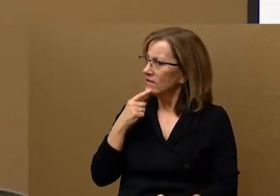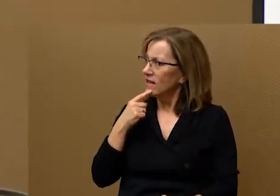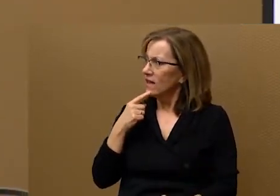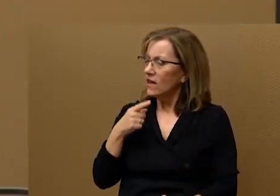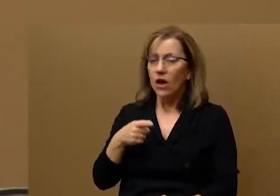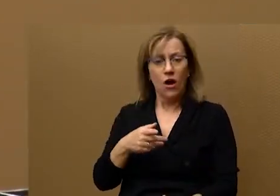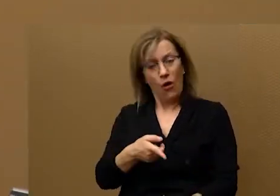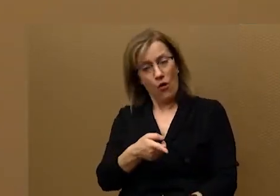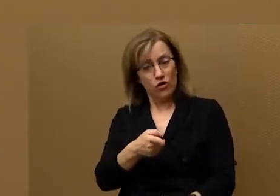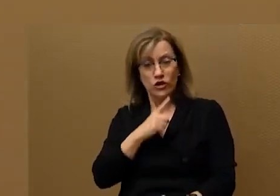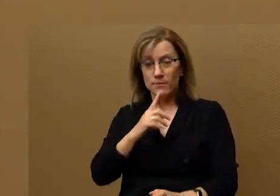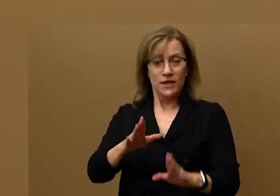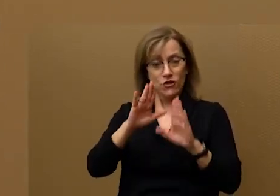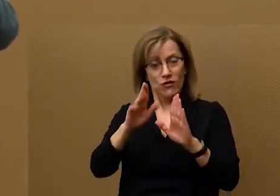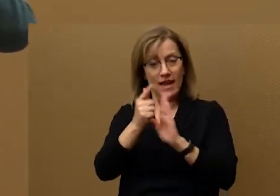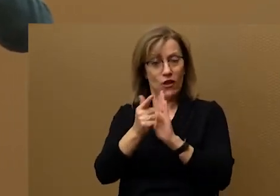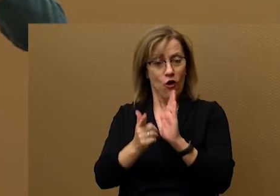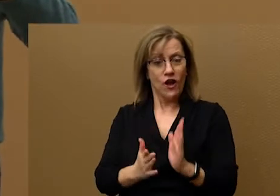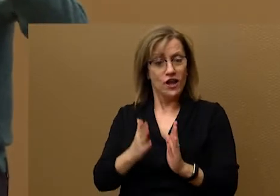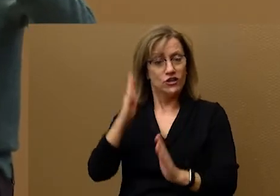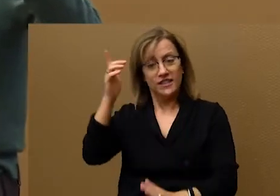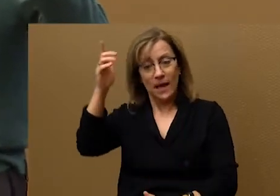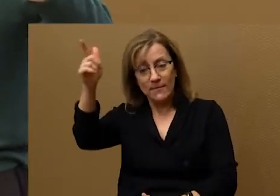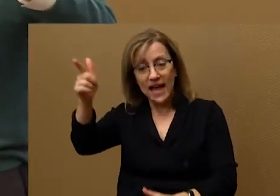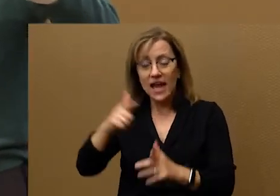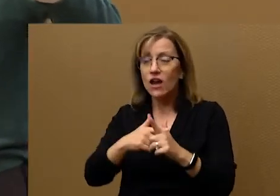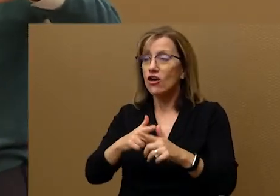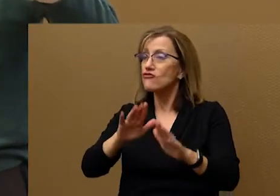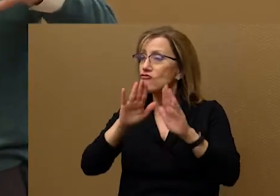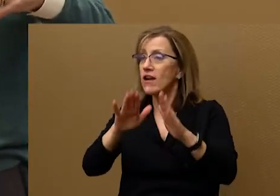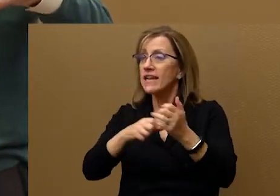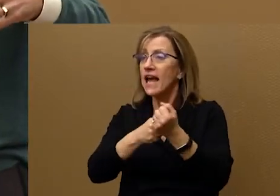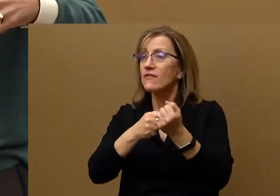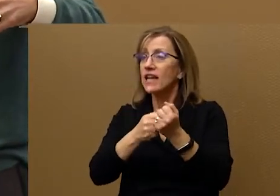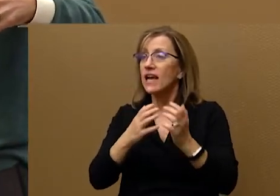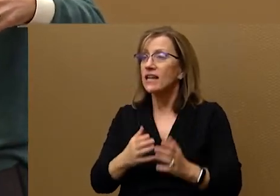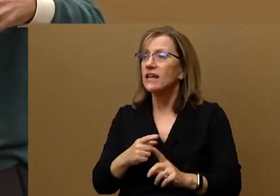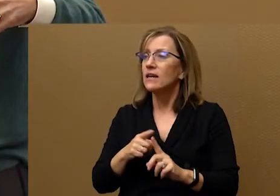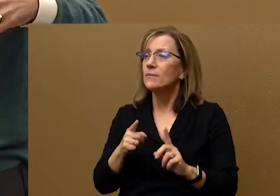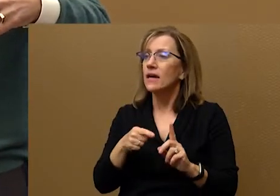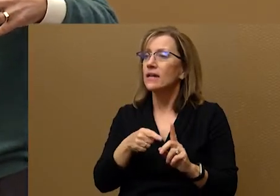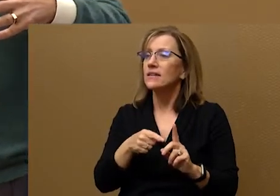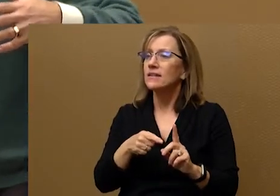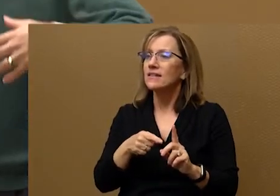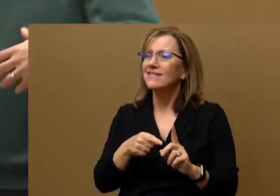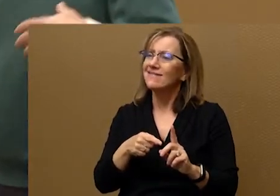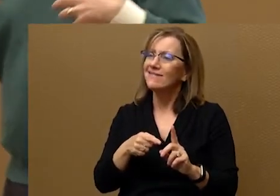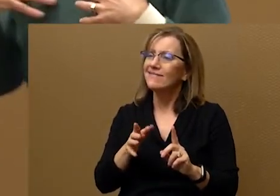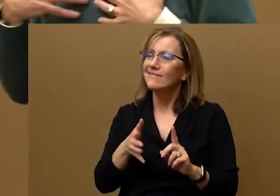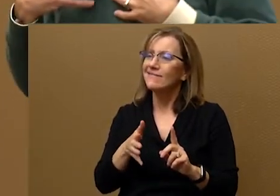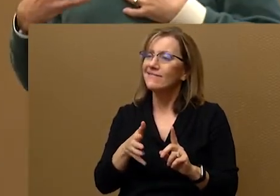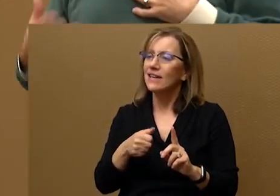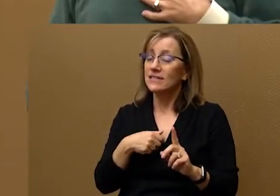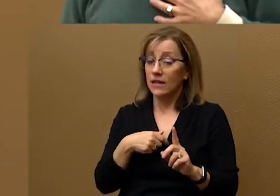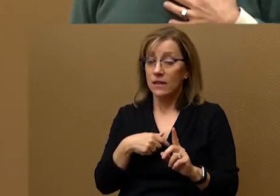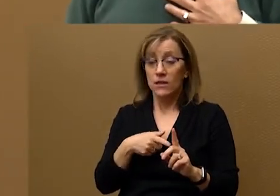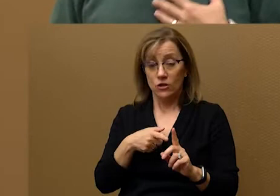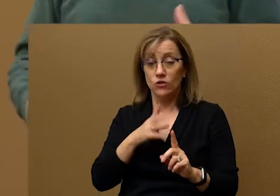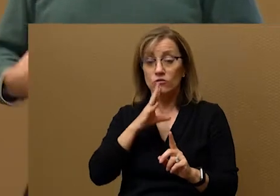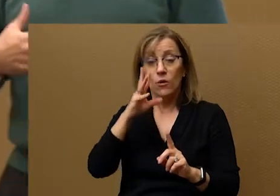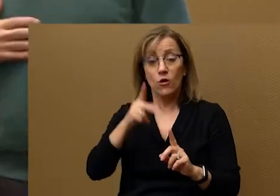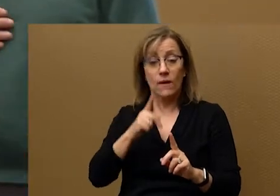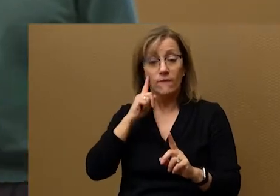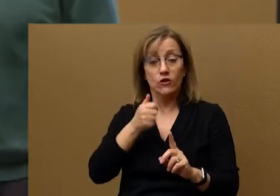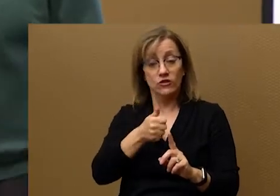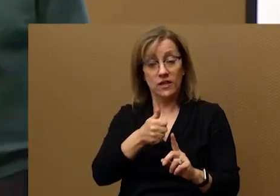be a great lawyer someday, or you know, great advocacy, if it really wasn't great advocacy. I might say, you spoke up for yourself.